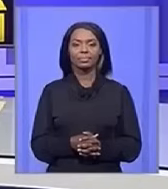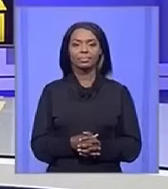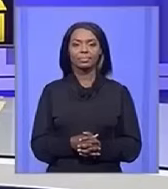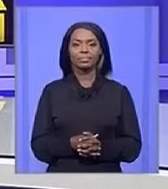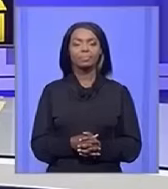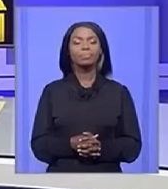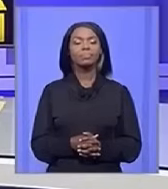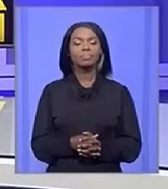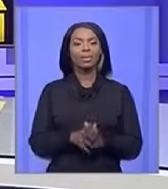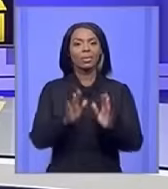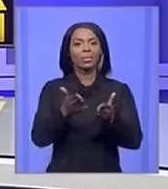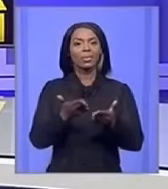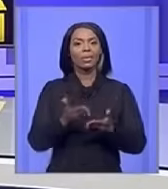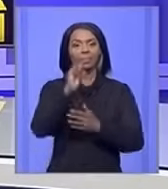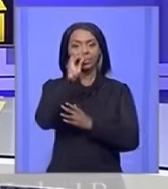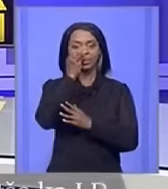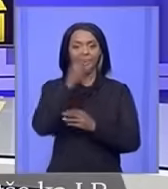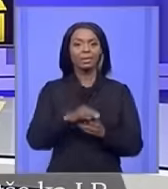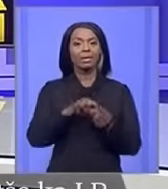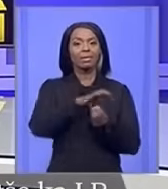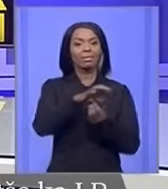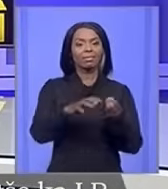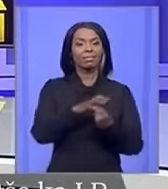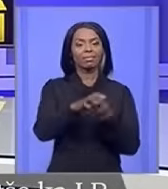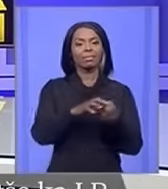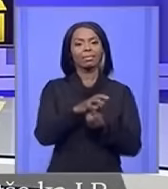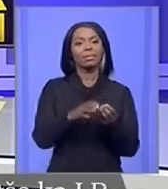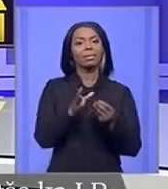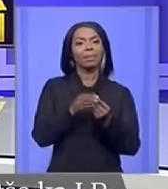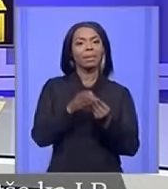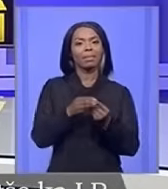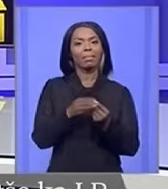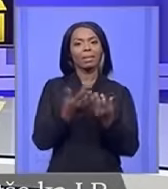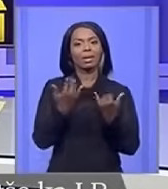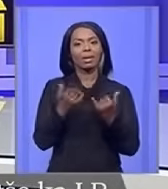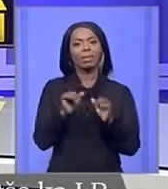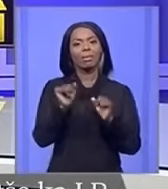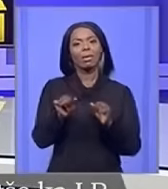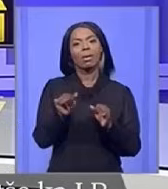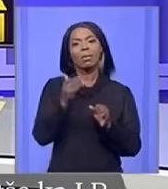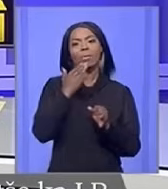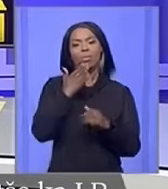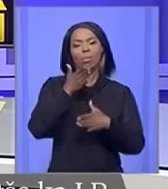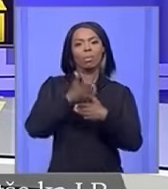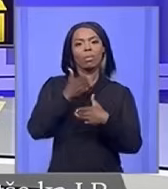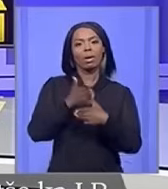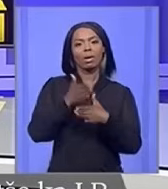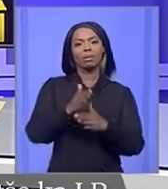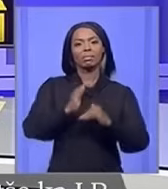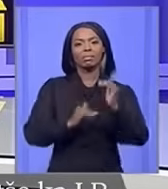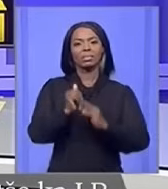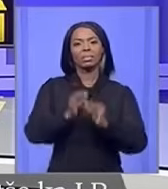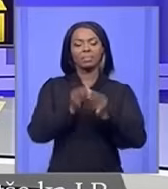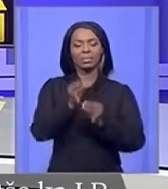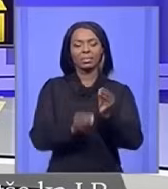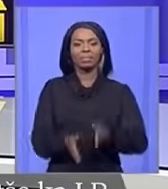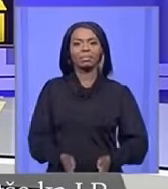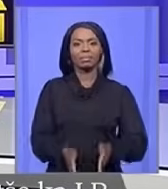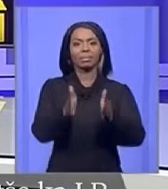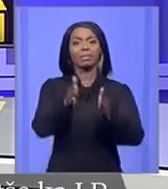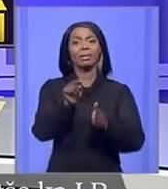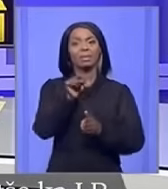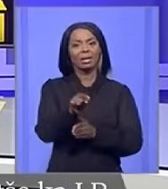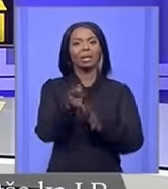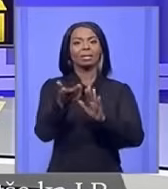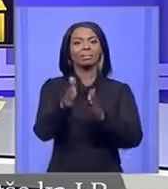Re sa lamogela malapa a bašomi ba tshela ba goaga ditsela bao ba hlokofetšego go bapa le tsela ya